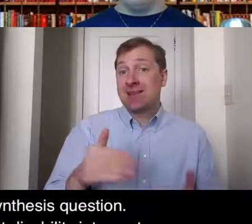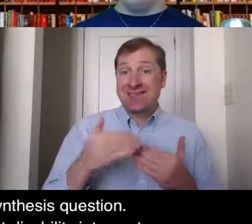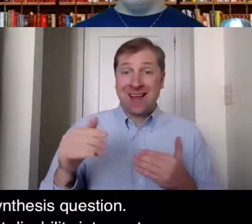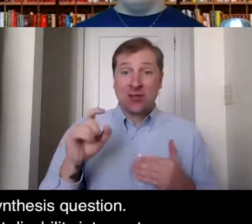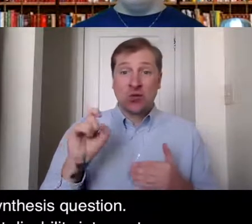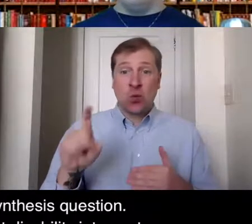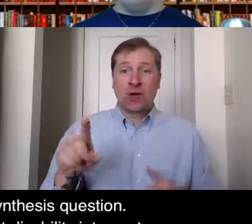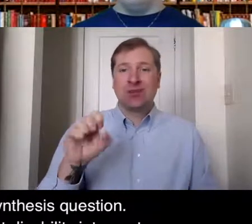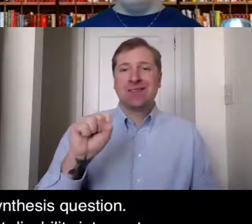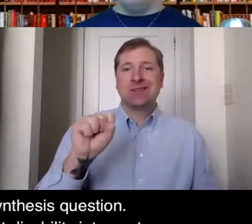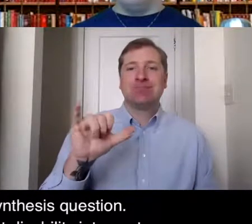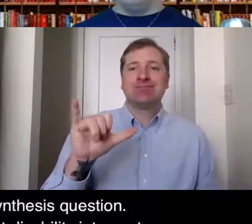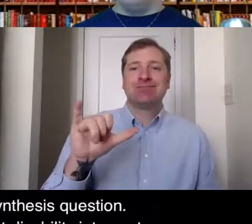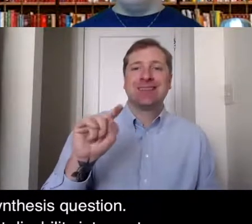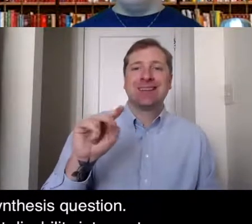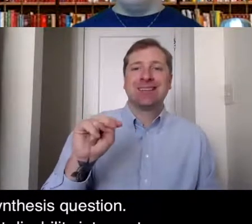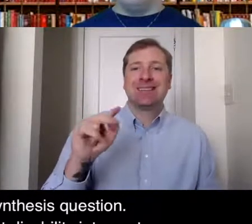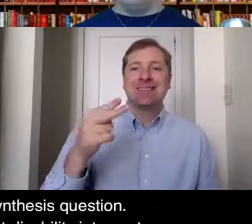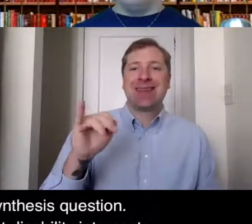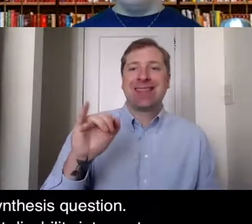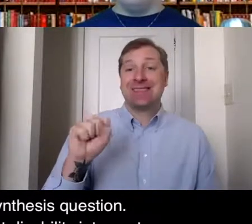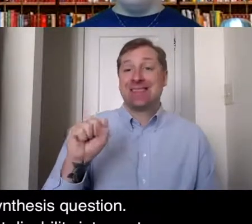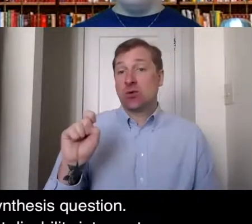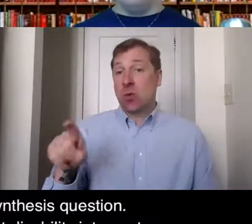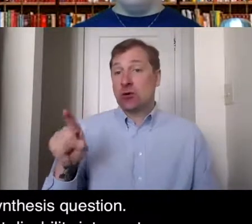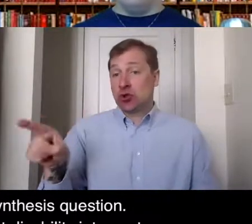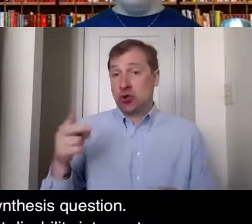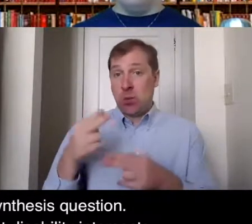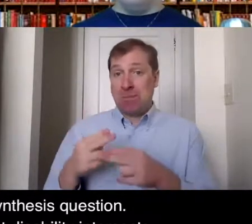synthesis question. You had mentioned